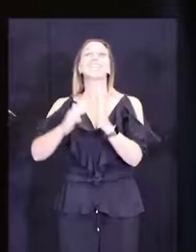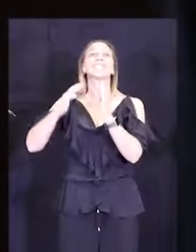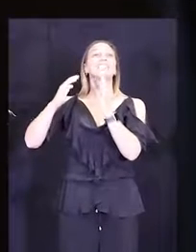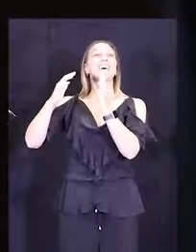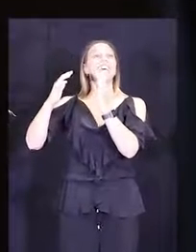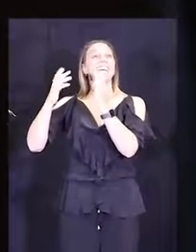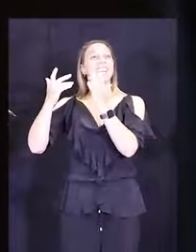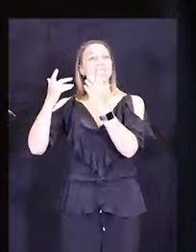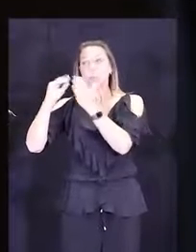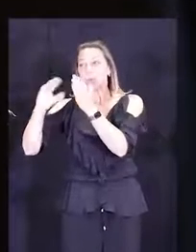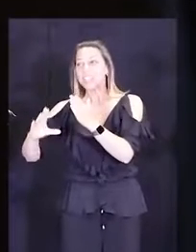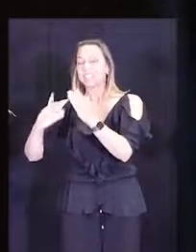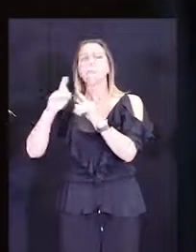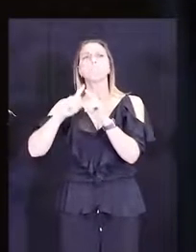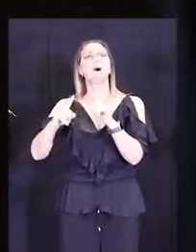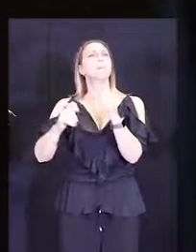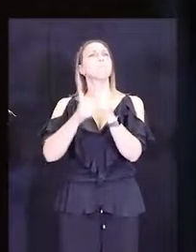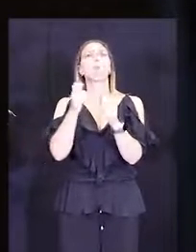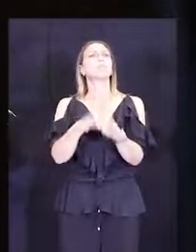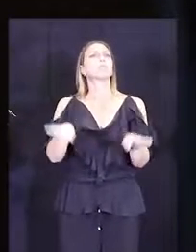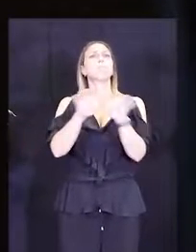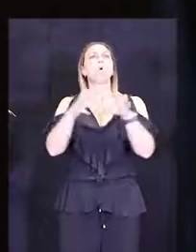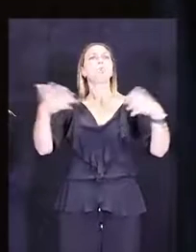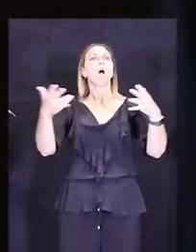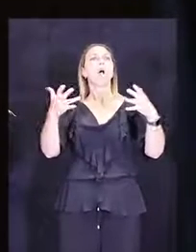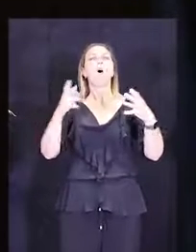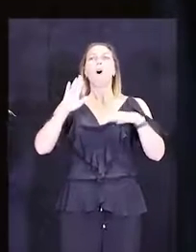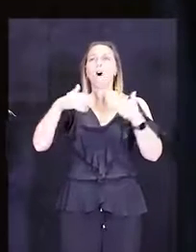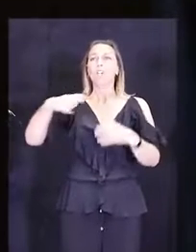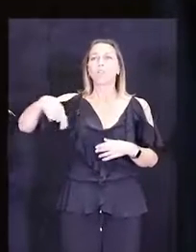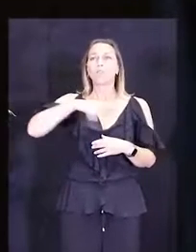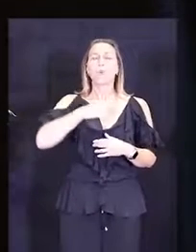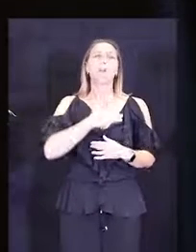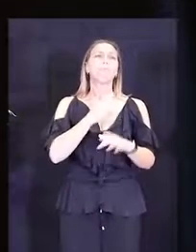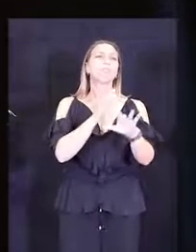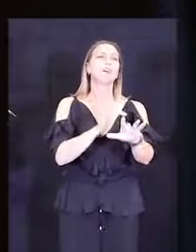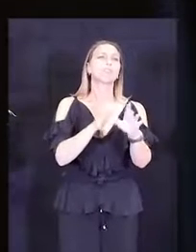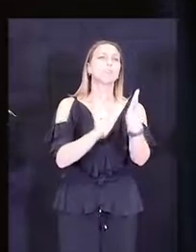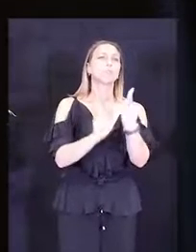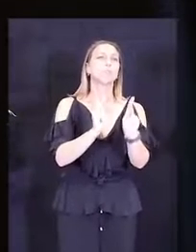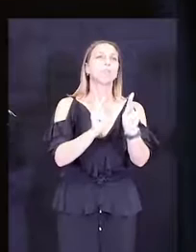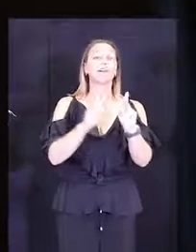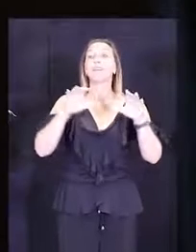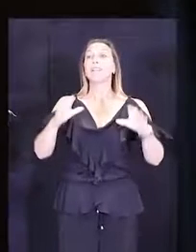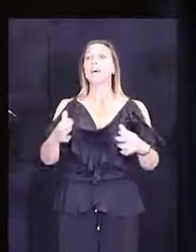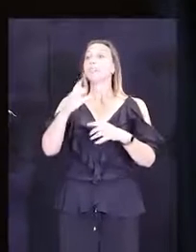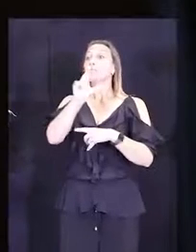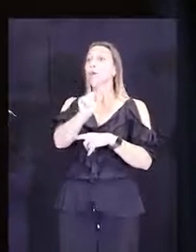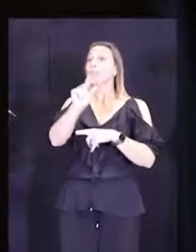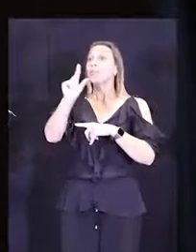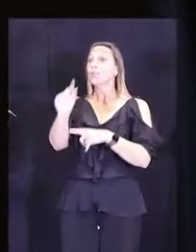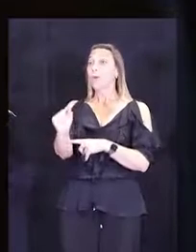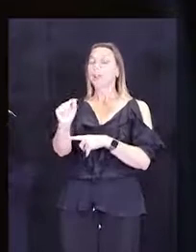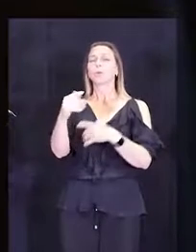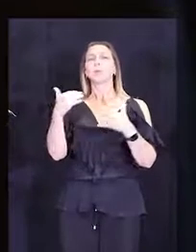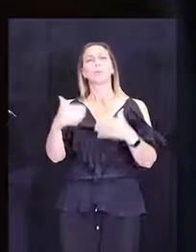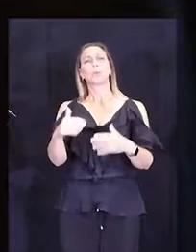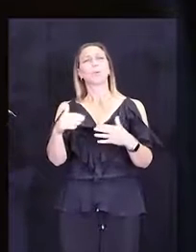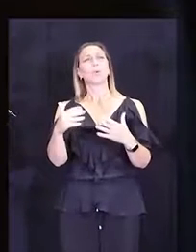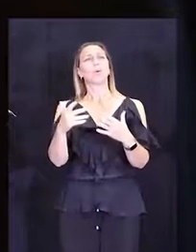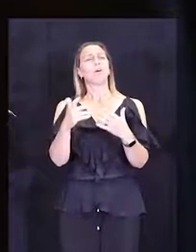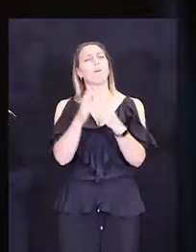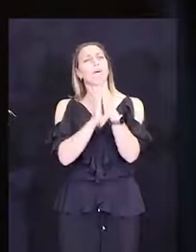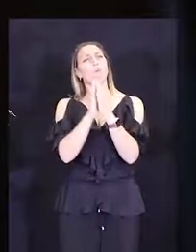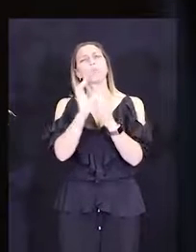but most importantly, compassionate people. The class of 2020 and Central Dauphin as a whole